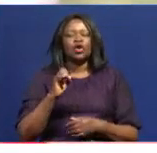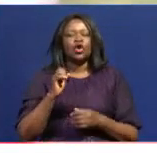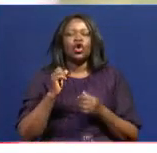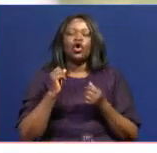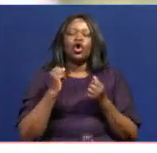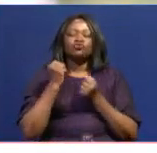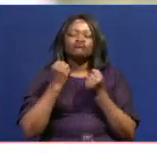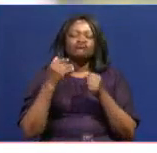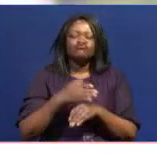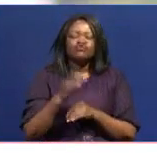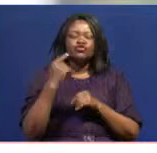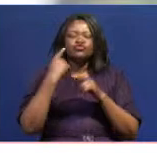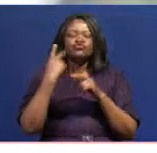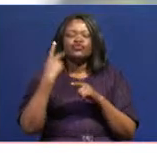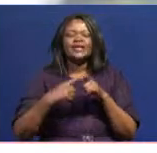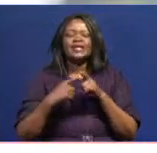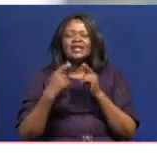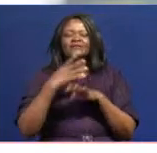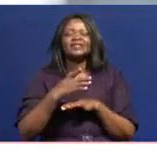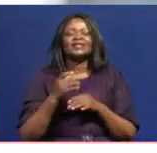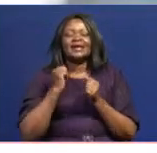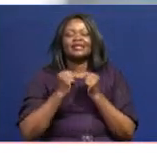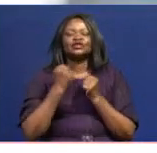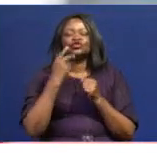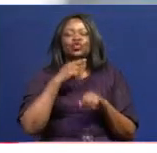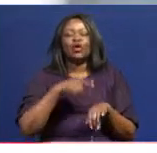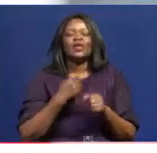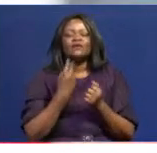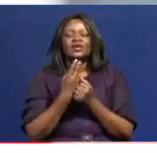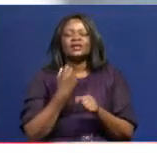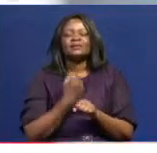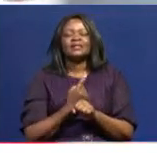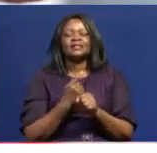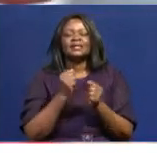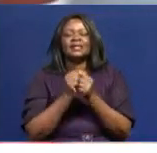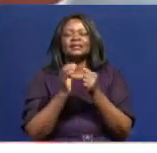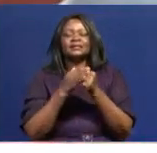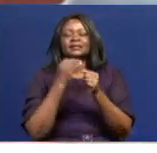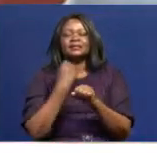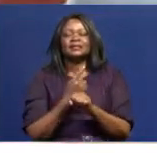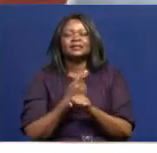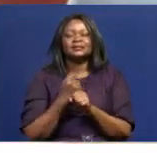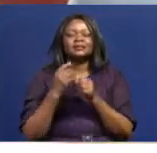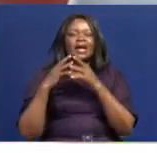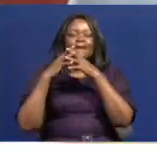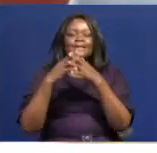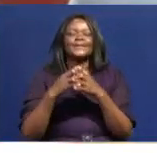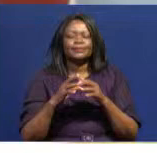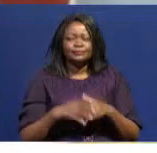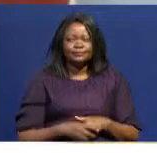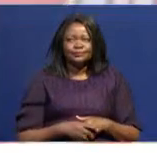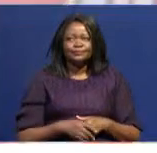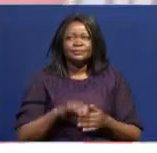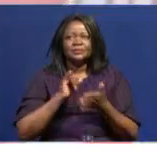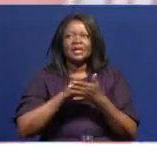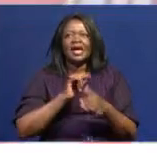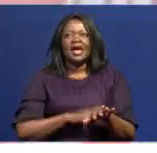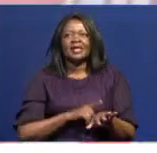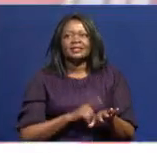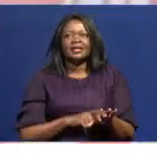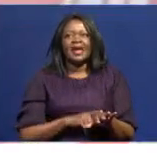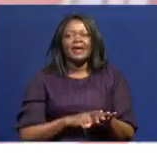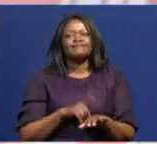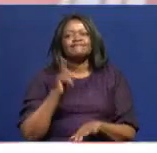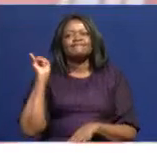2 years after running a stunning 2 hours, 14 minutes and 18 seconds in the U.S. city. That time put